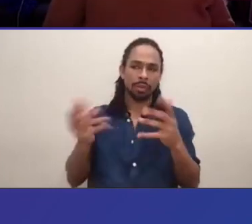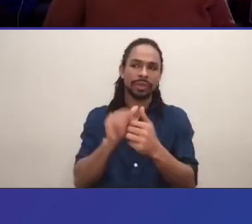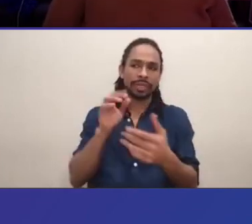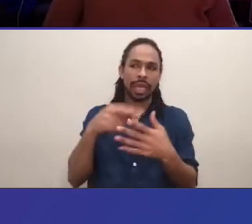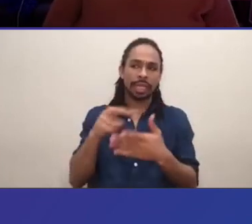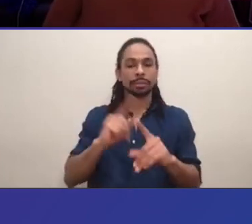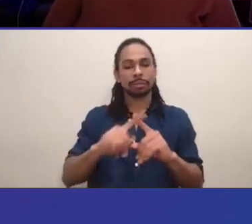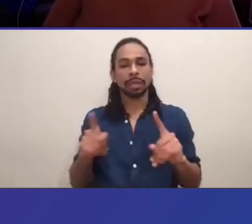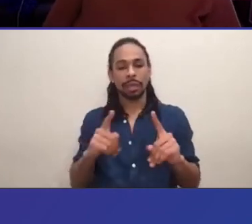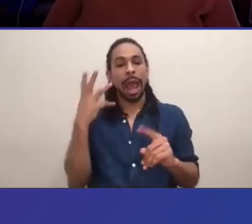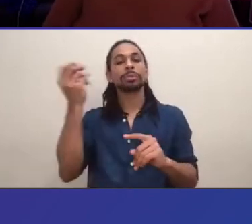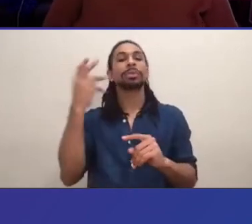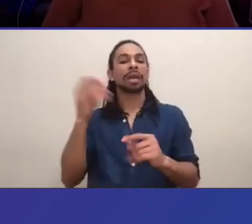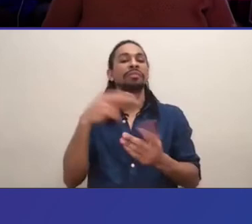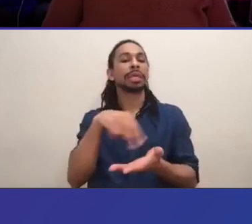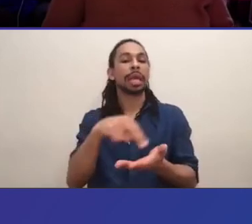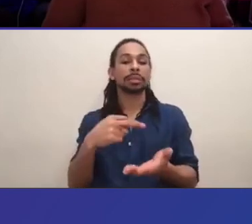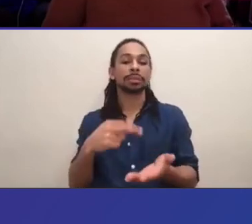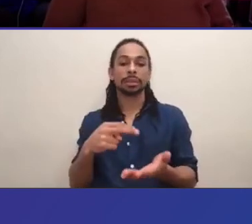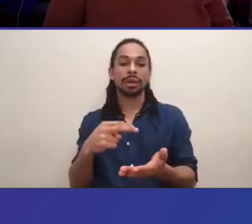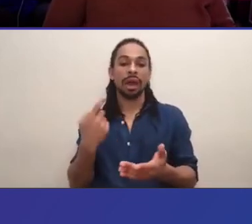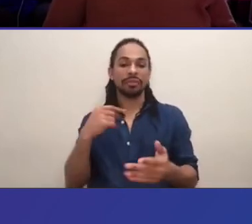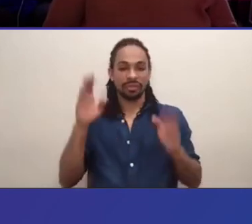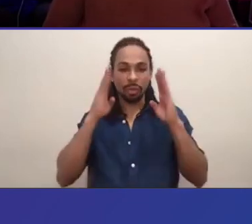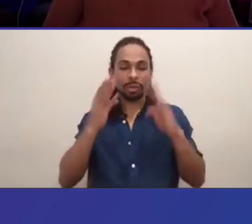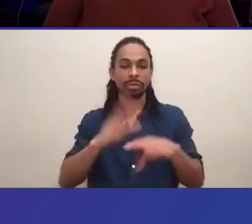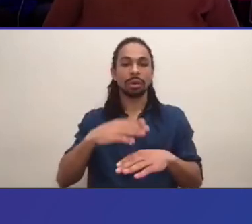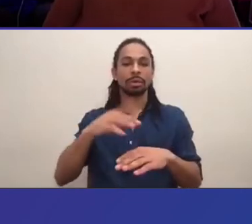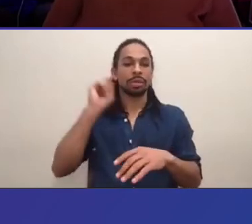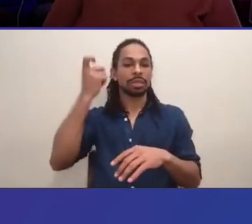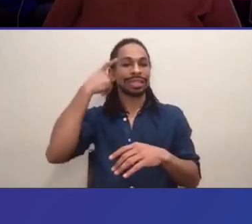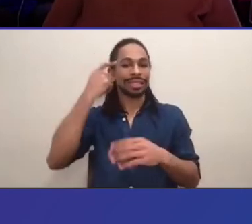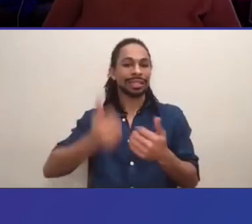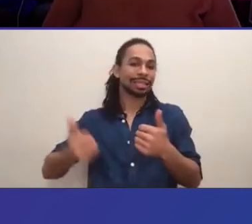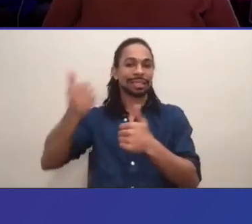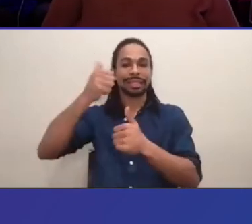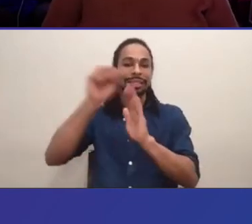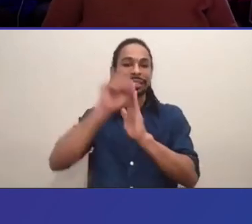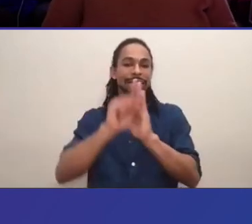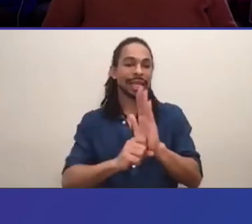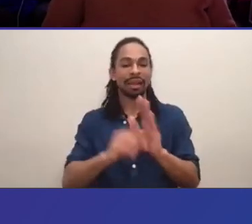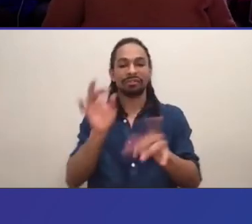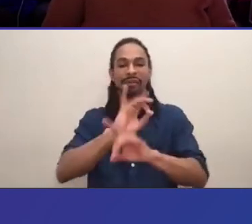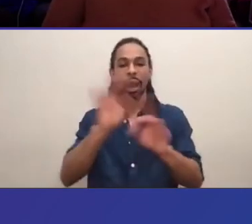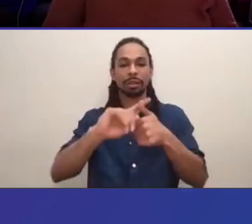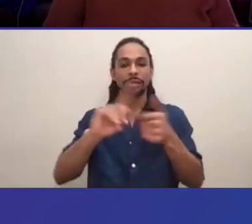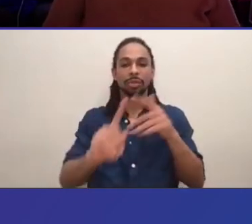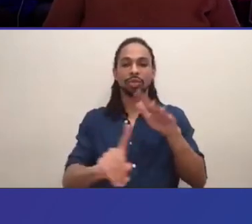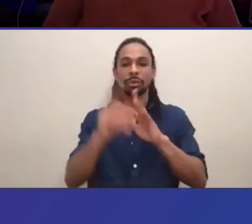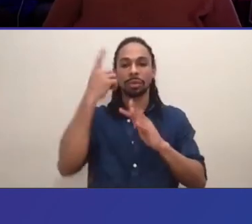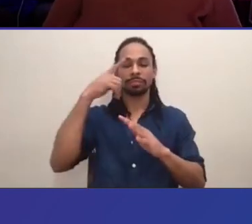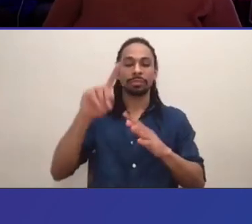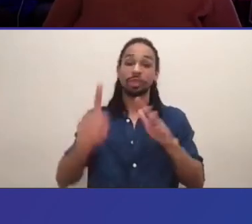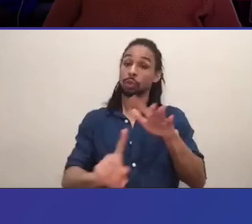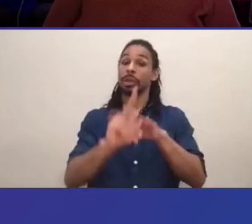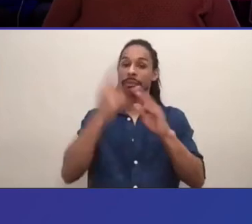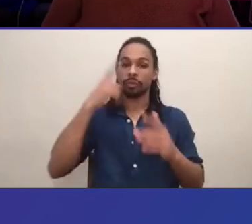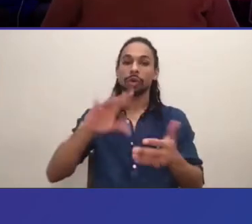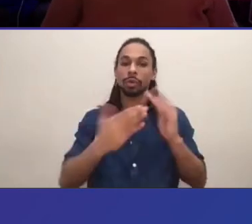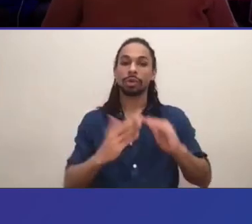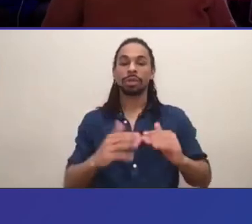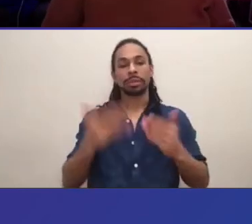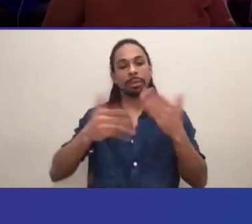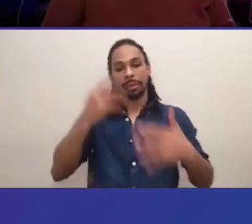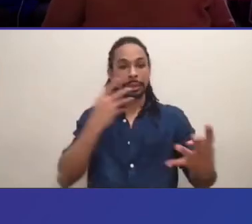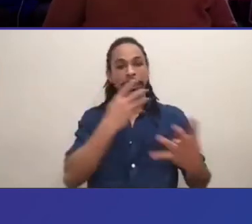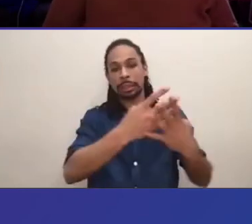around state violence or showing up for communities that may be incarcerated or